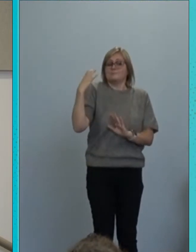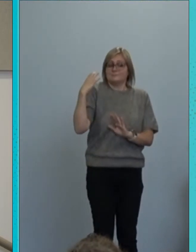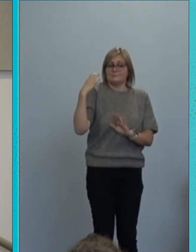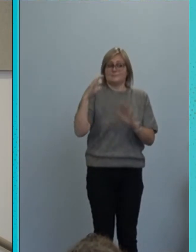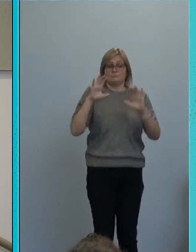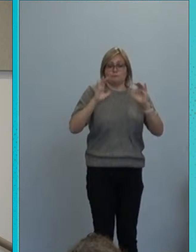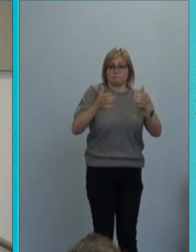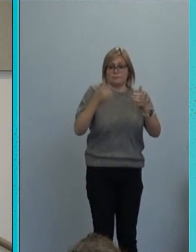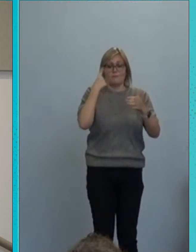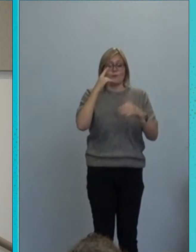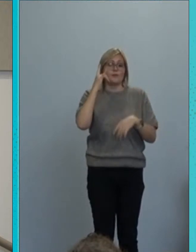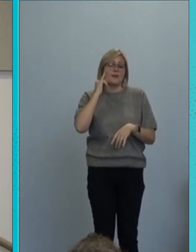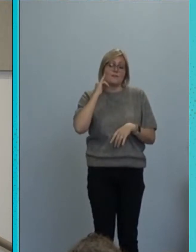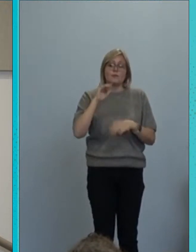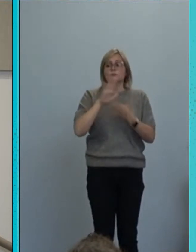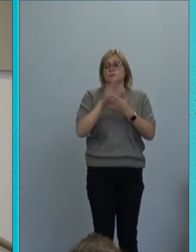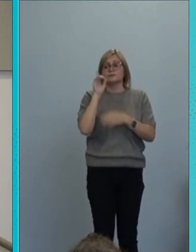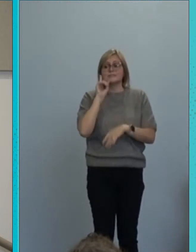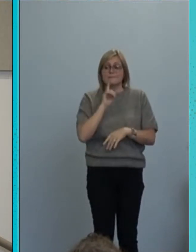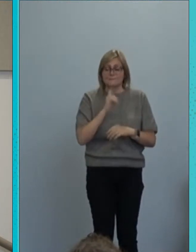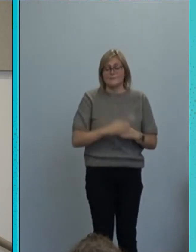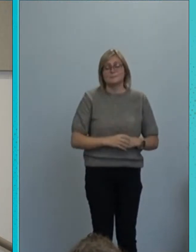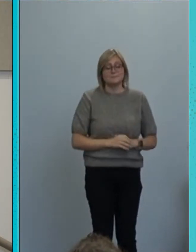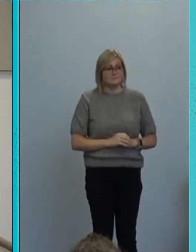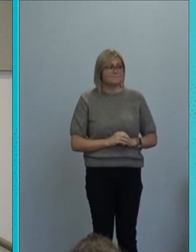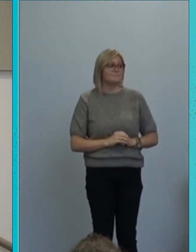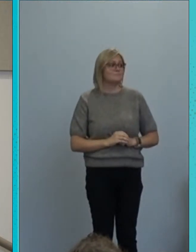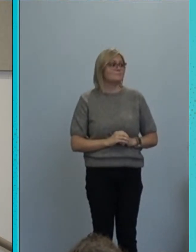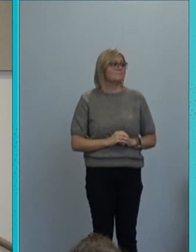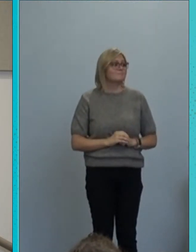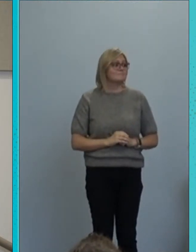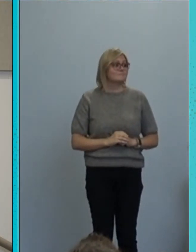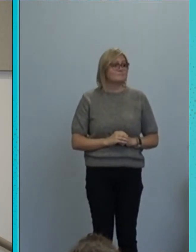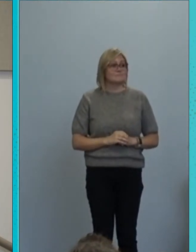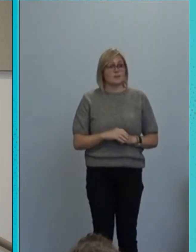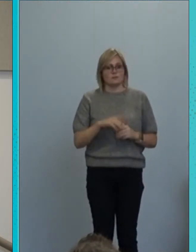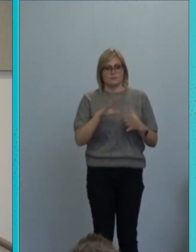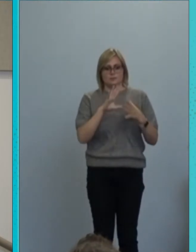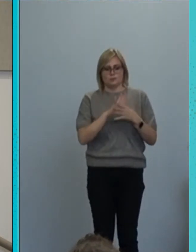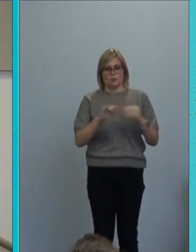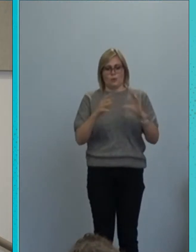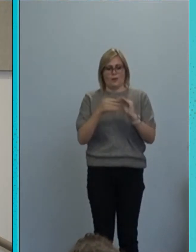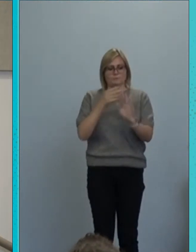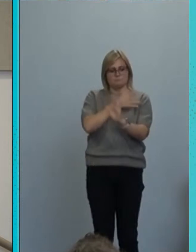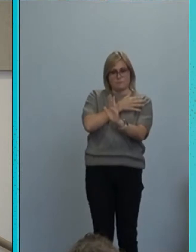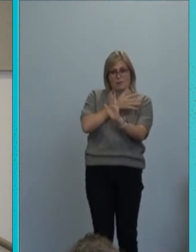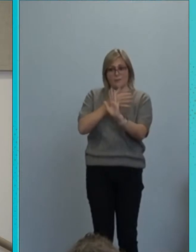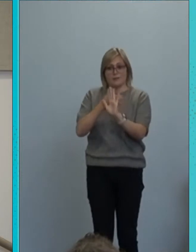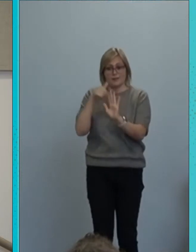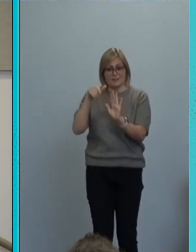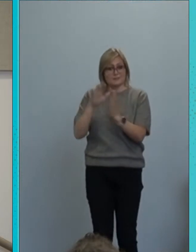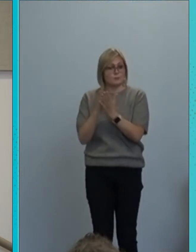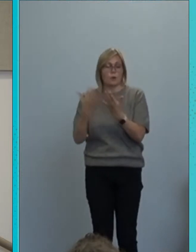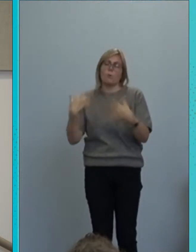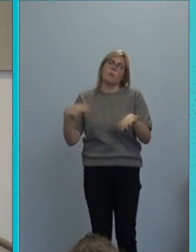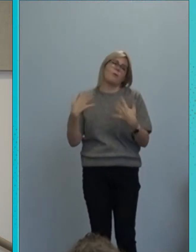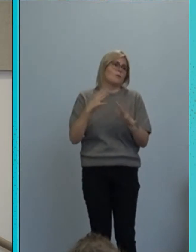from the California School for the Deaf. The backstory to this book is just